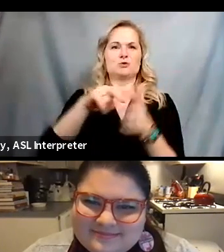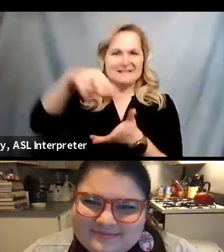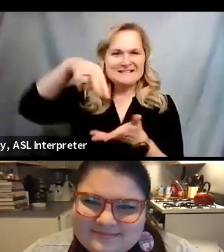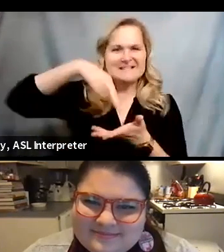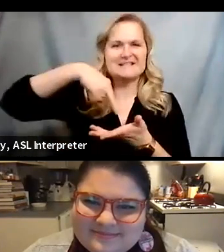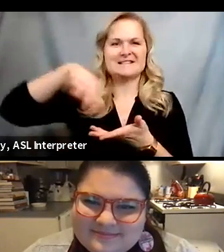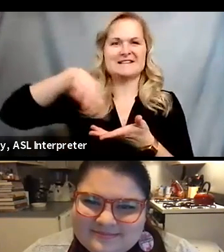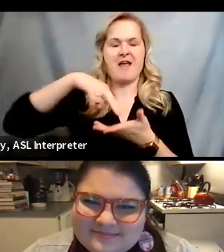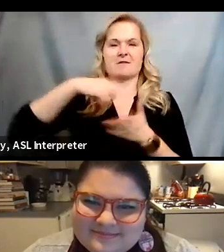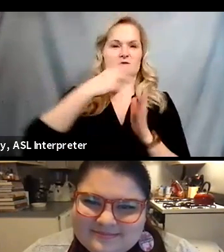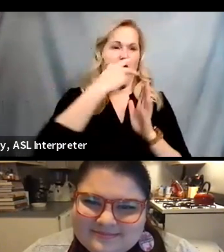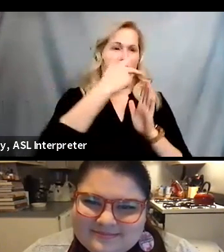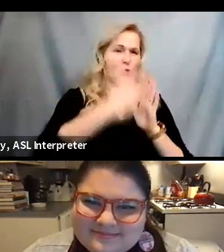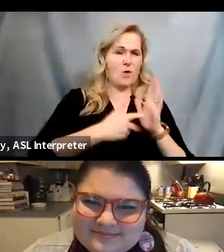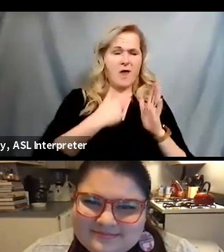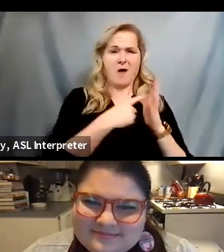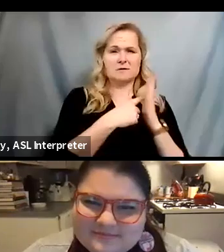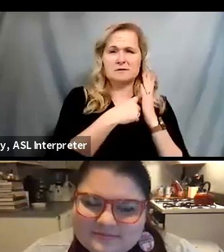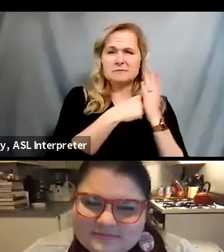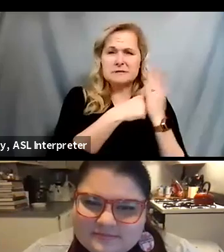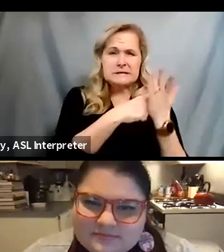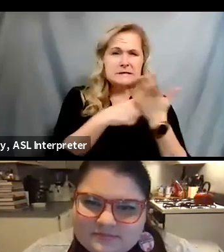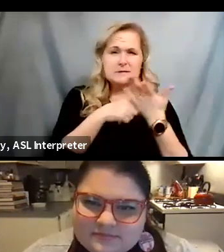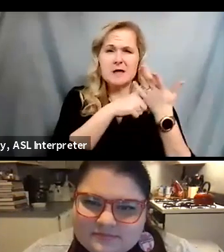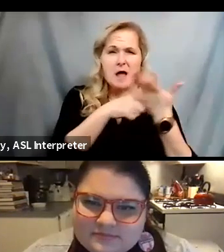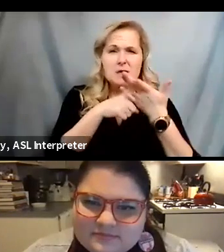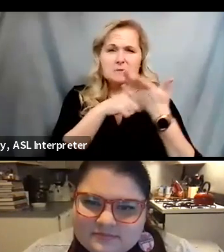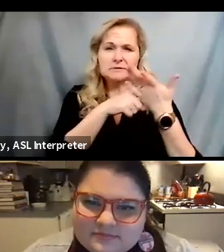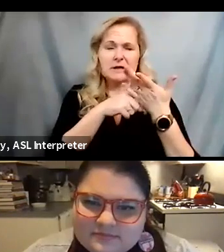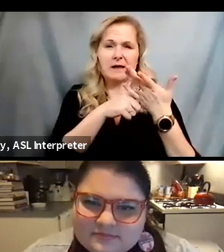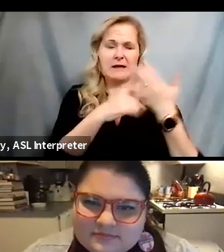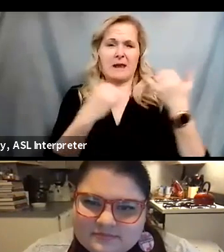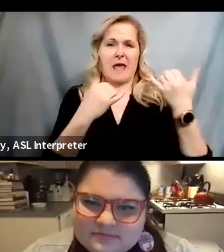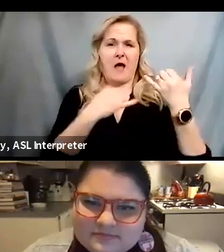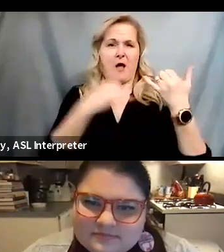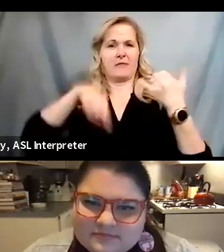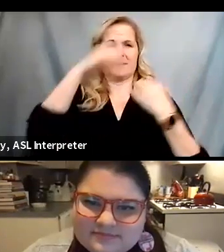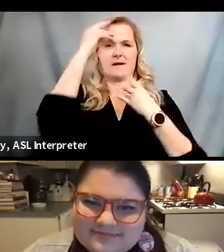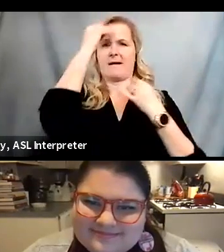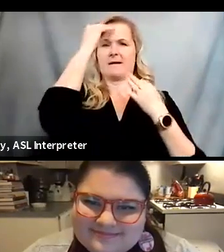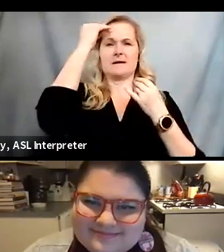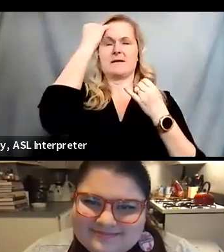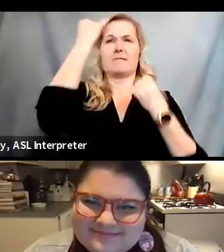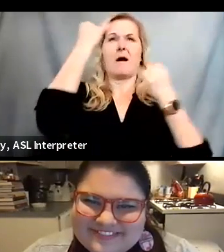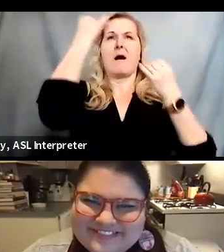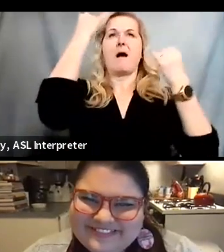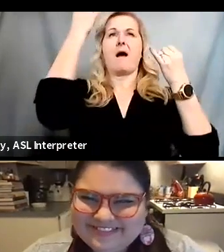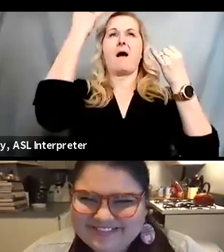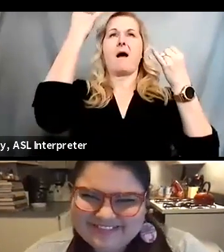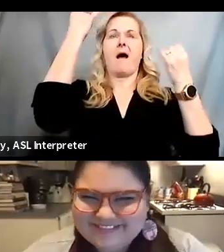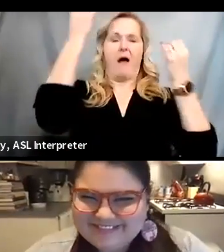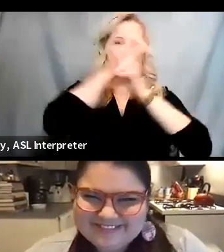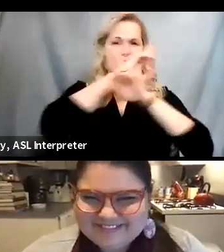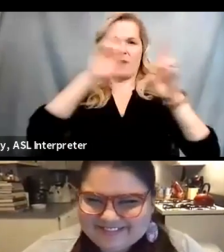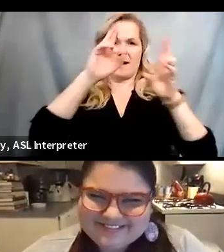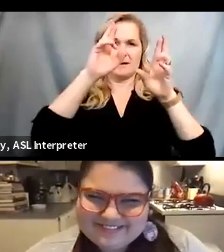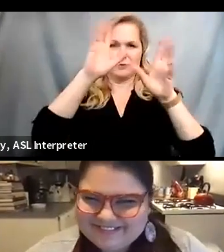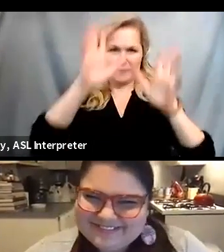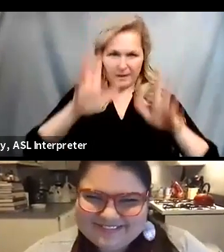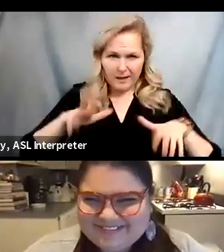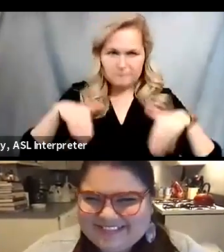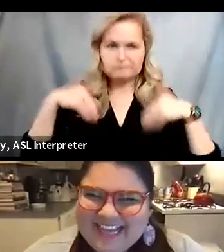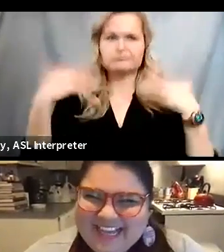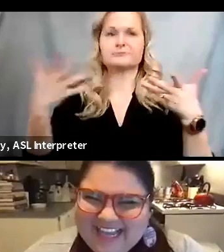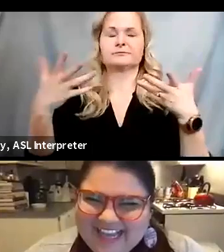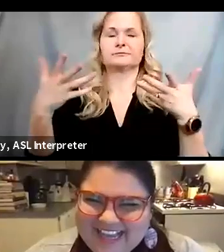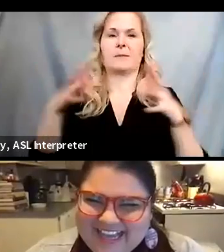having 3 hours of this just amazing exercise. I'm ready to dance with these ideas in the broader world.